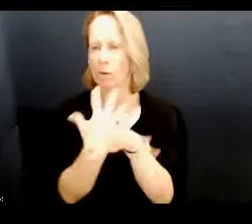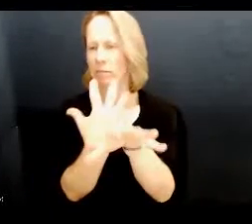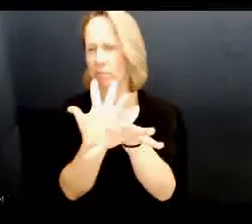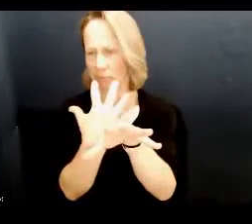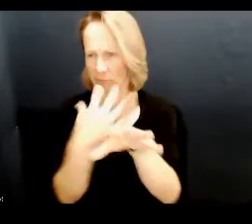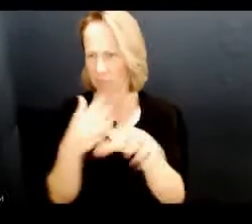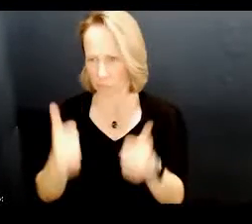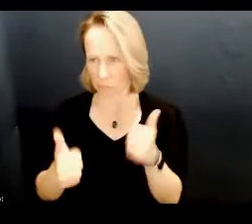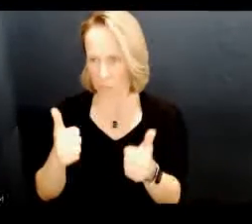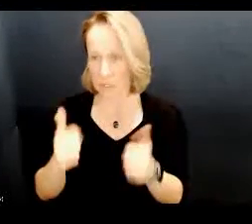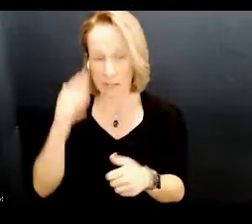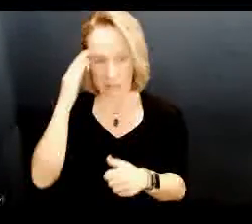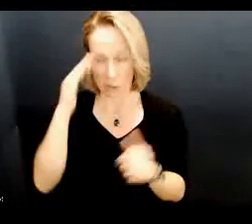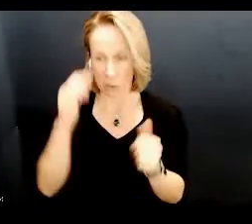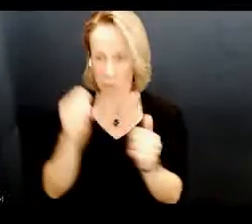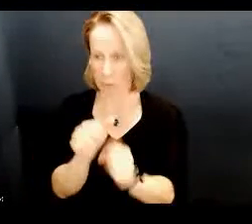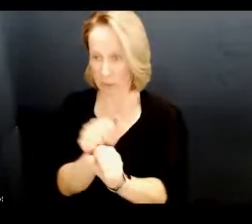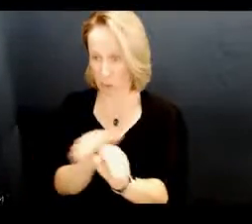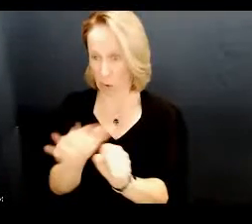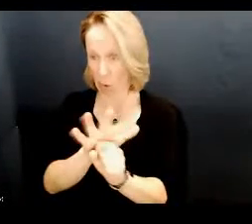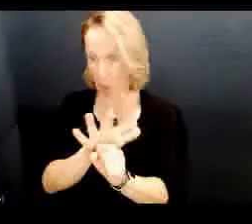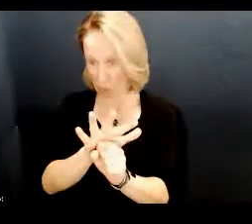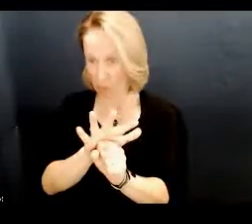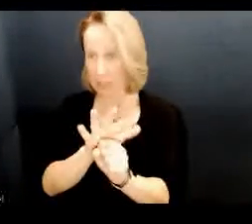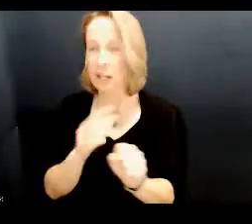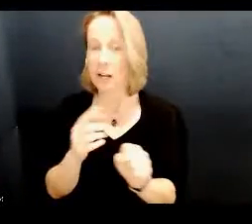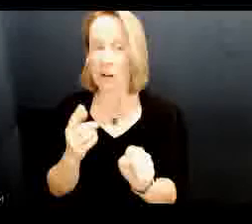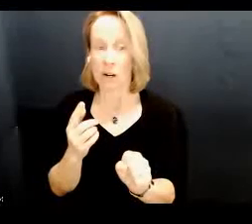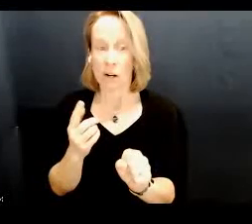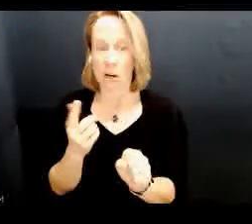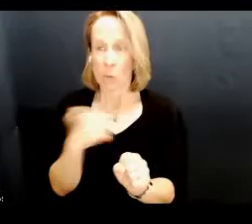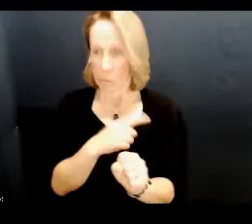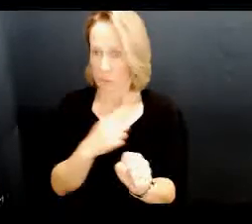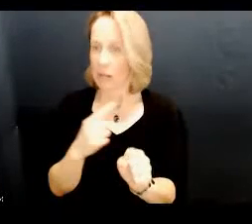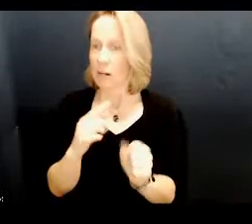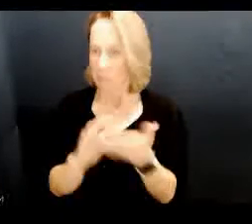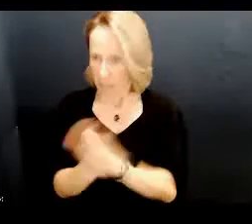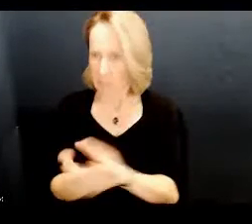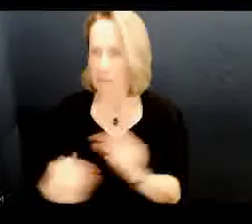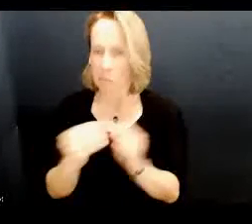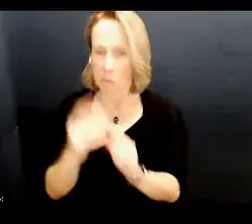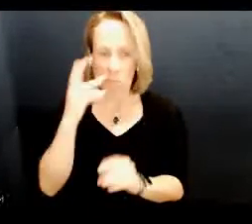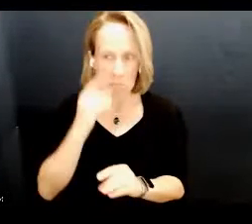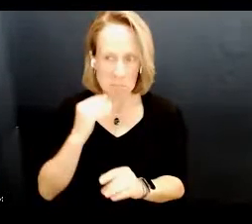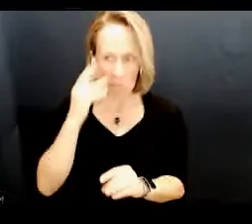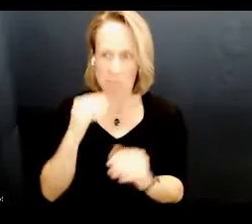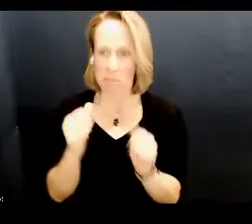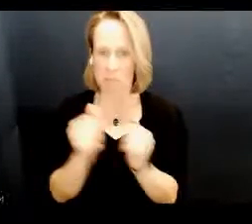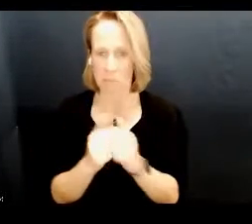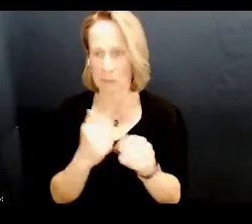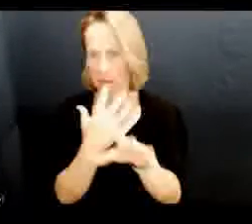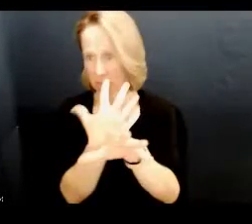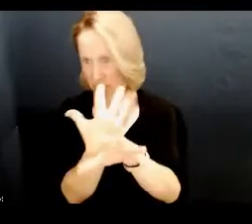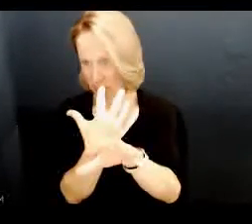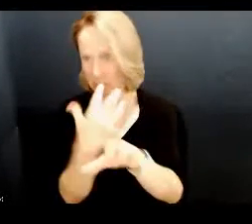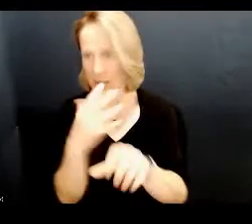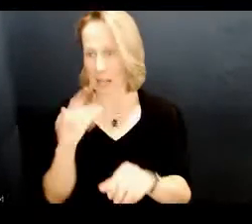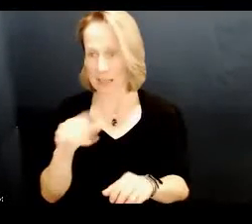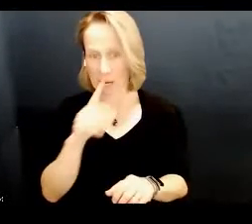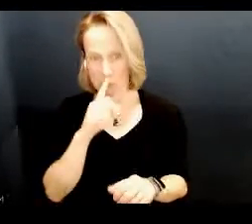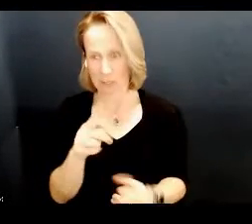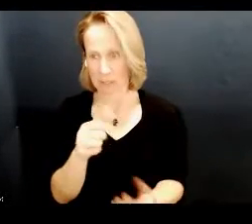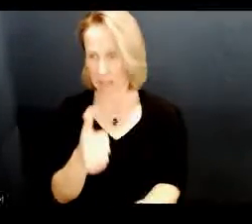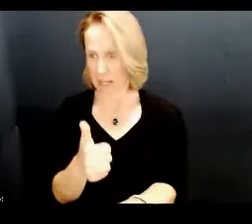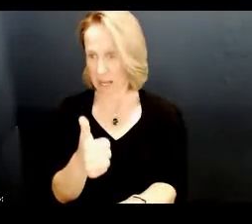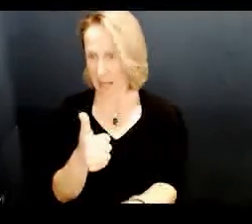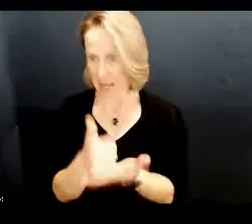more experience with virtual meetings. And this might be something that would be really helpful, especially if you are in a